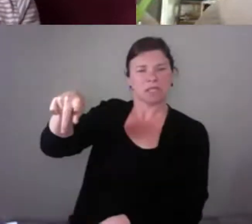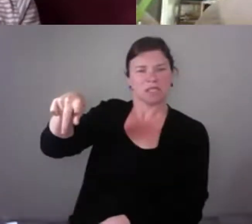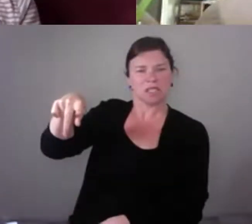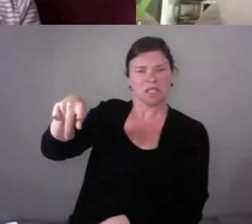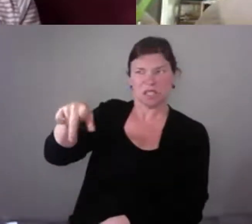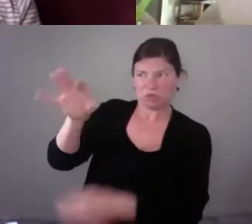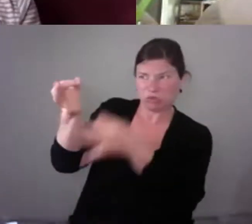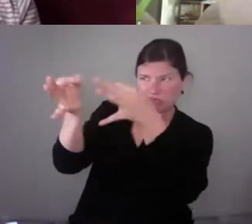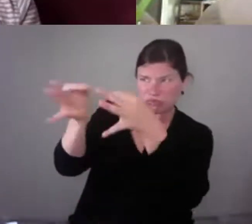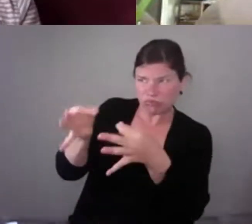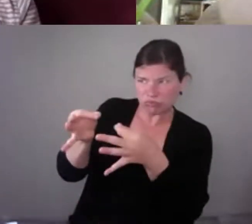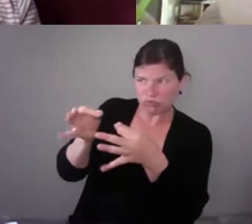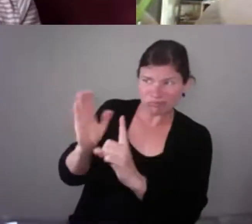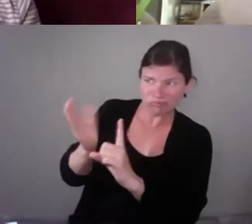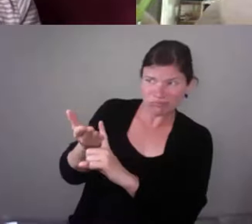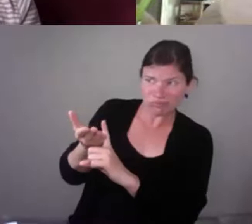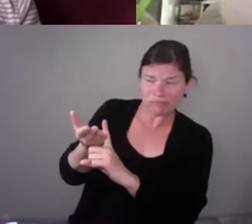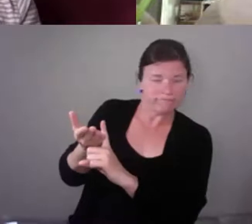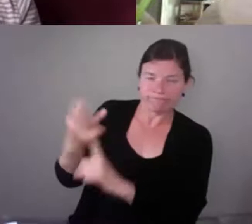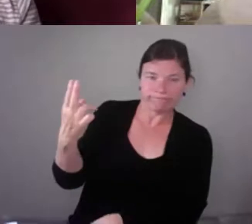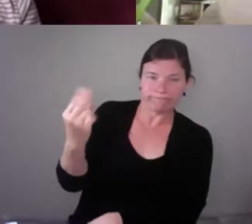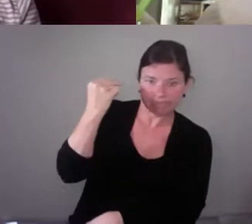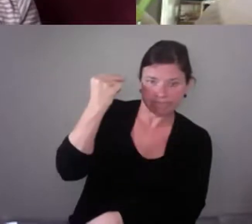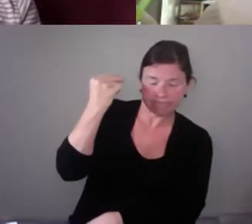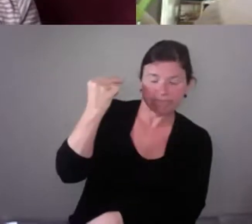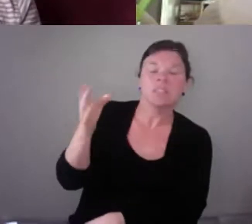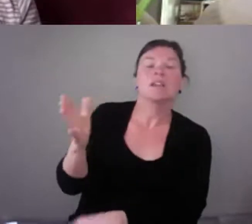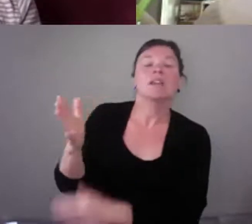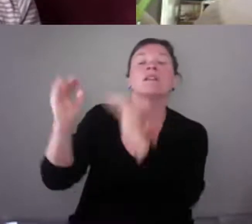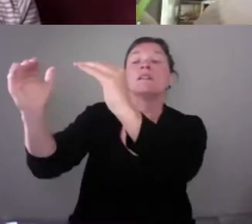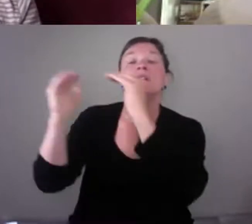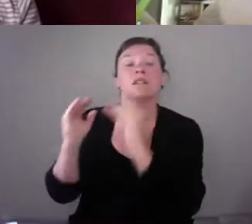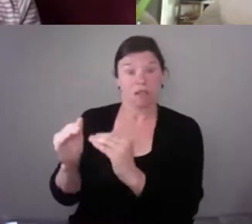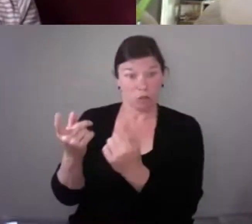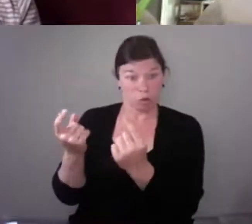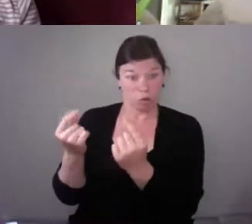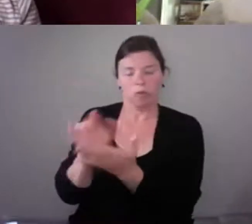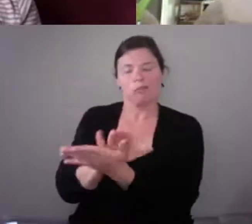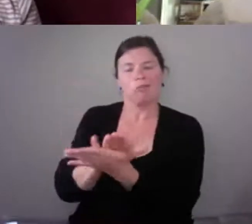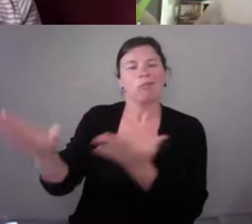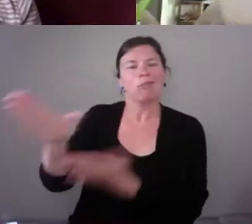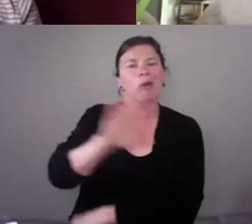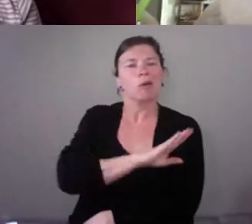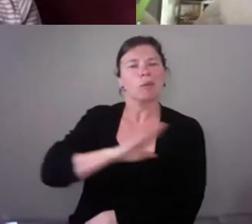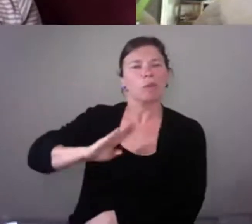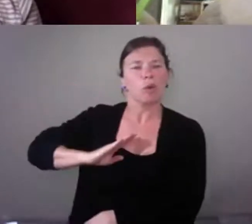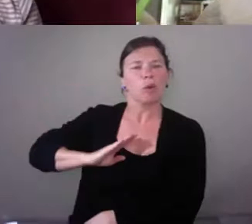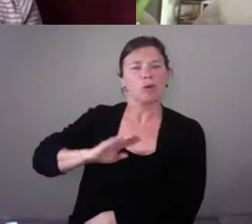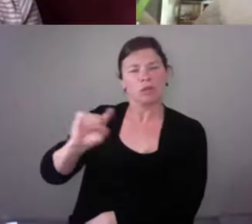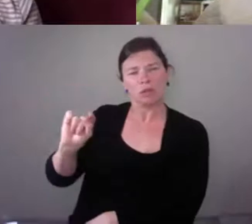And then she said no, and then I went to the college board of trustees. I thought I